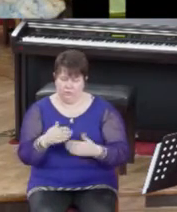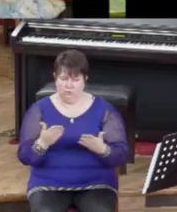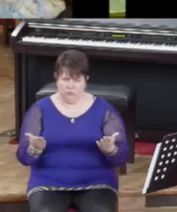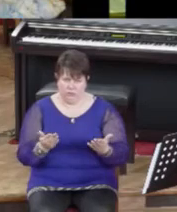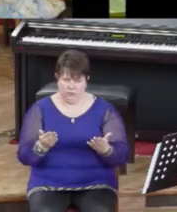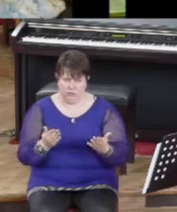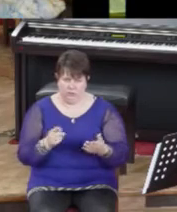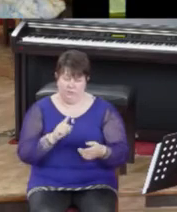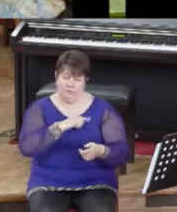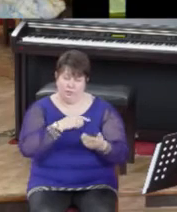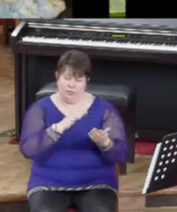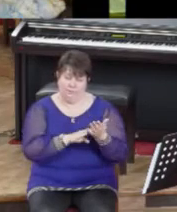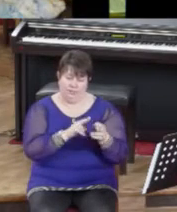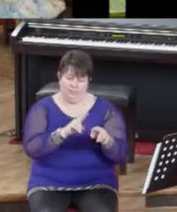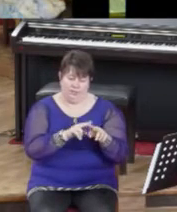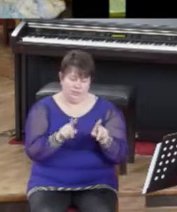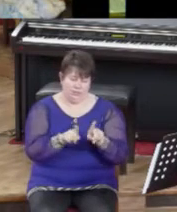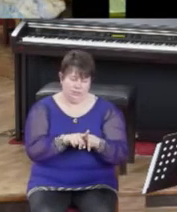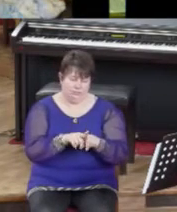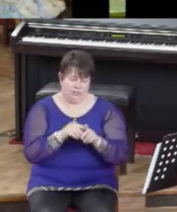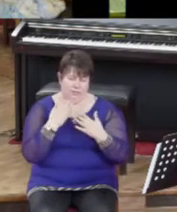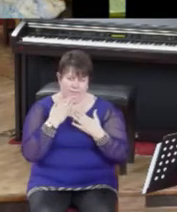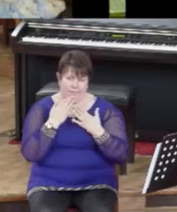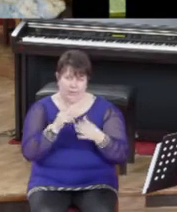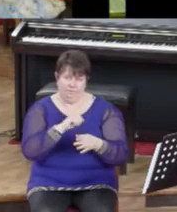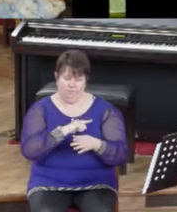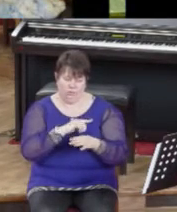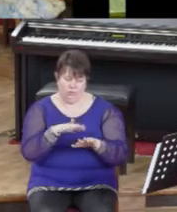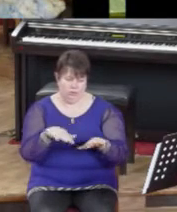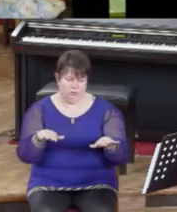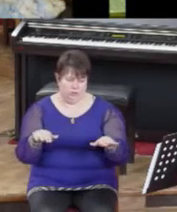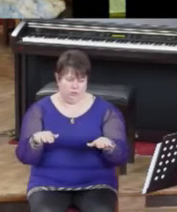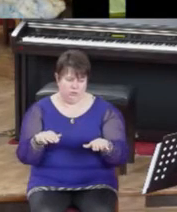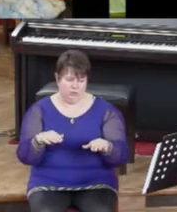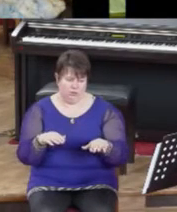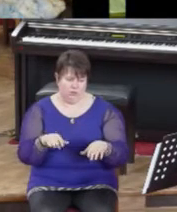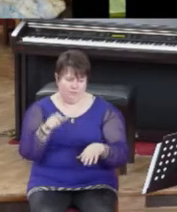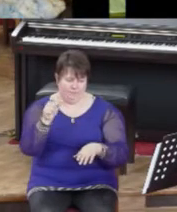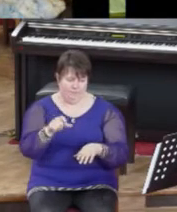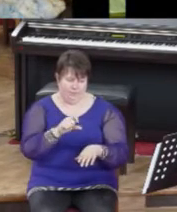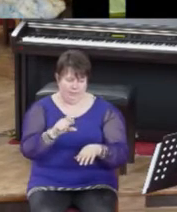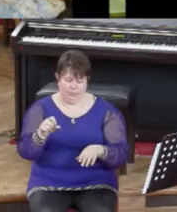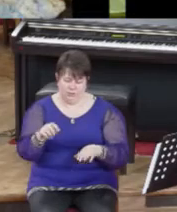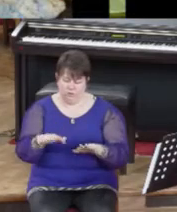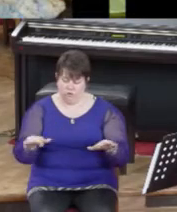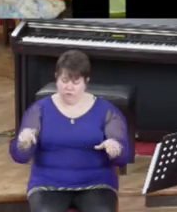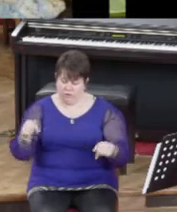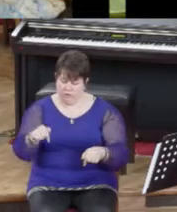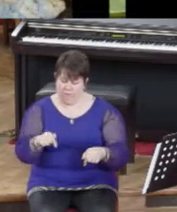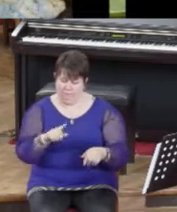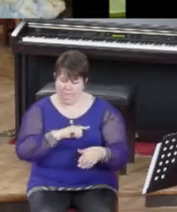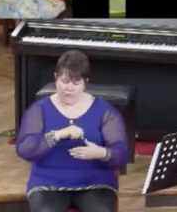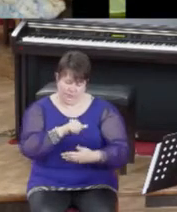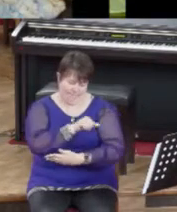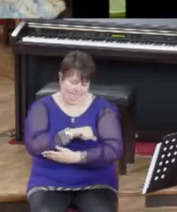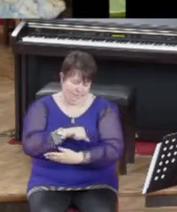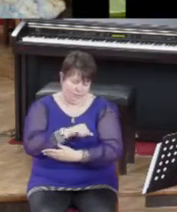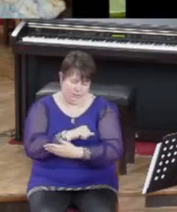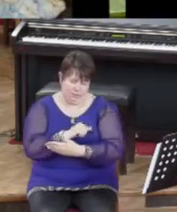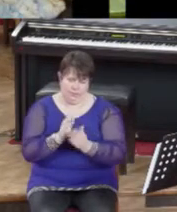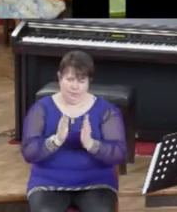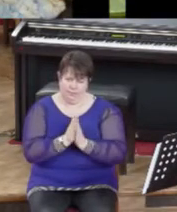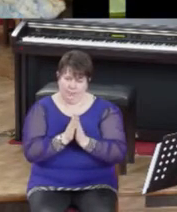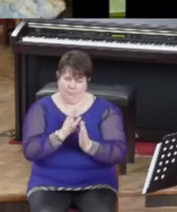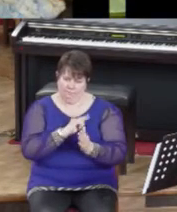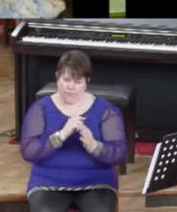and Amanda. Thank you for them. Just bless them as they come for their baptism. I pray for Brodie that you